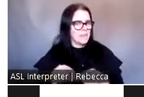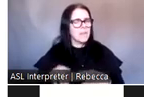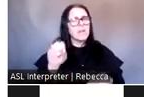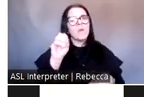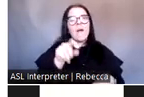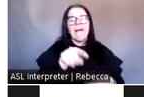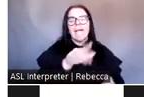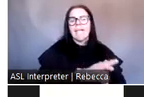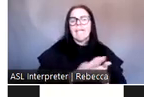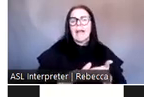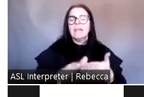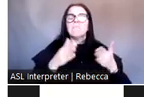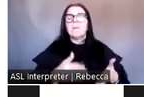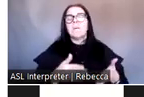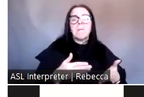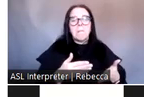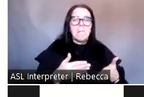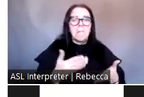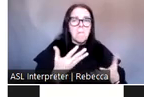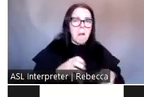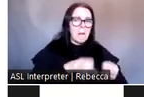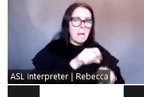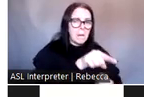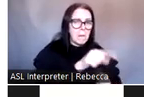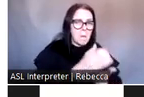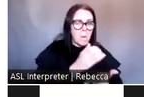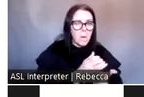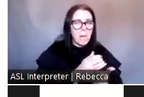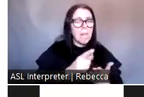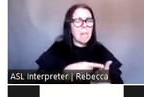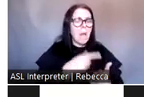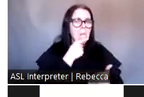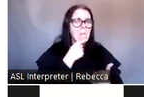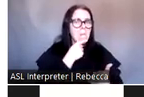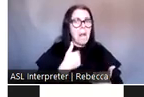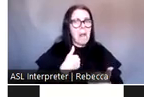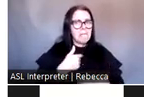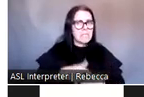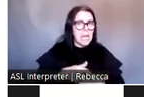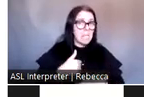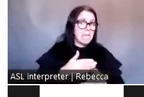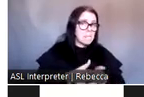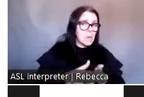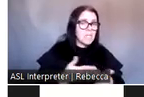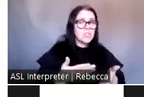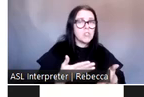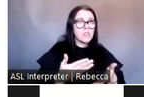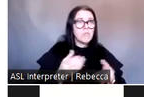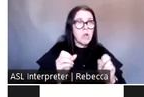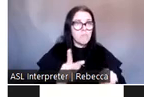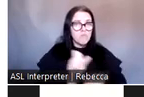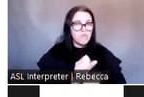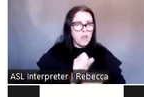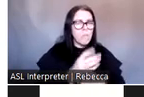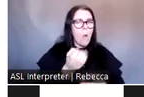who might start out doing a micro-credential, might decide that they either have the time, the motivation, the job opportunities to